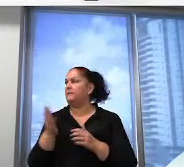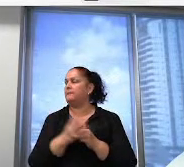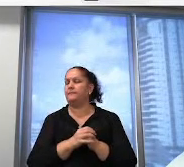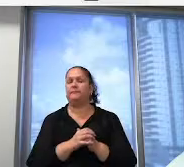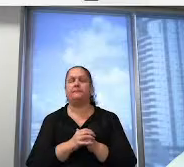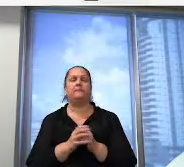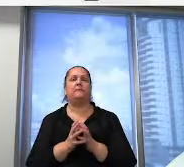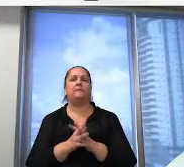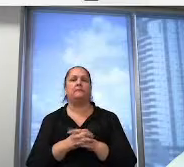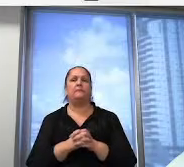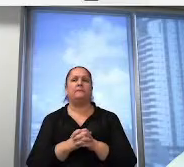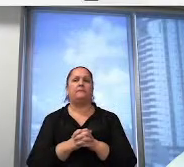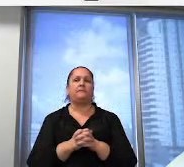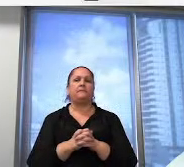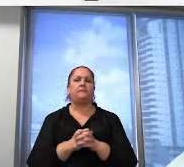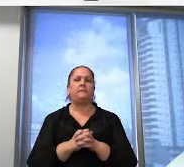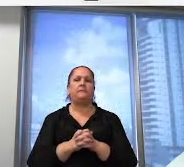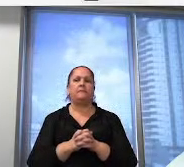Thank you.